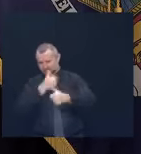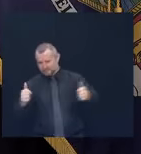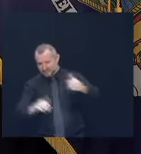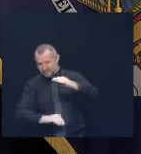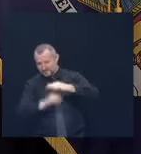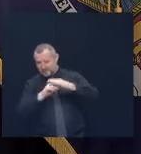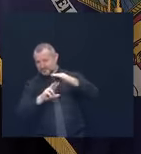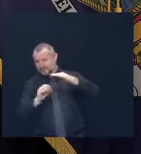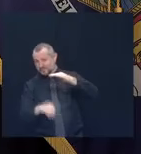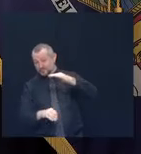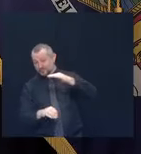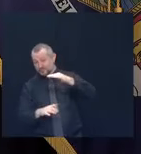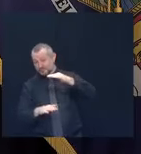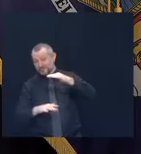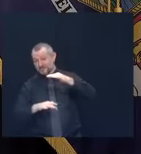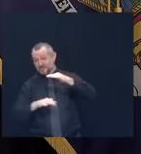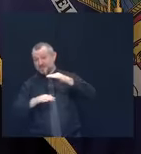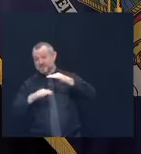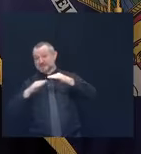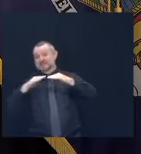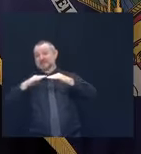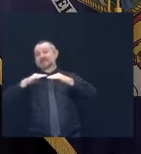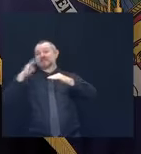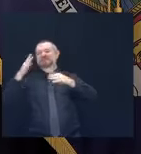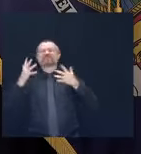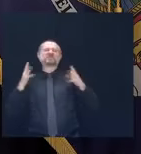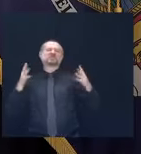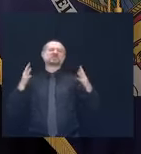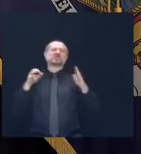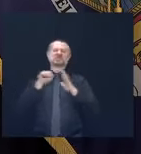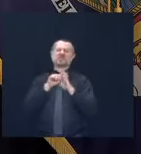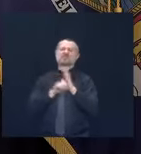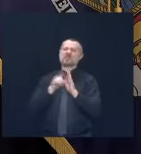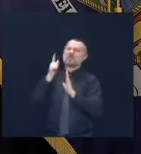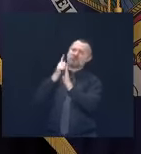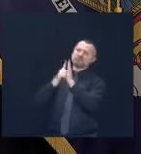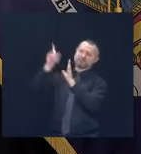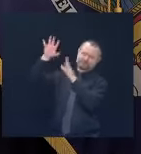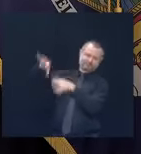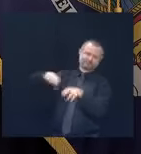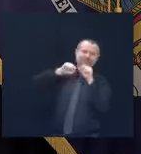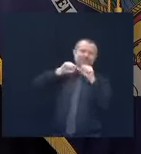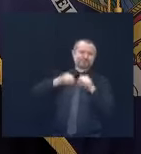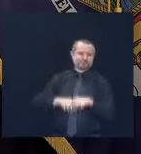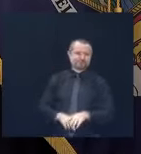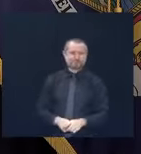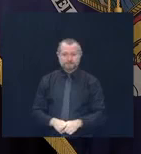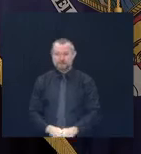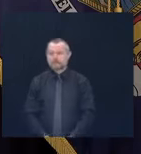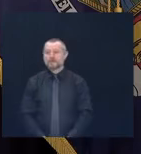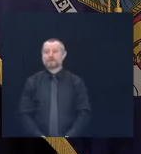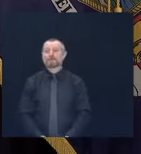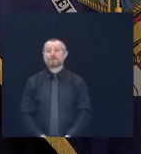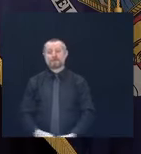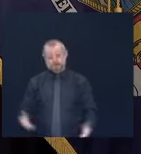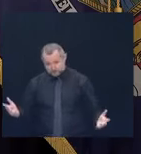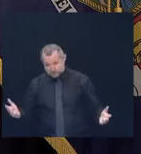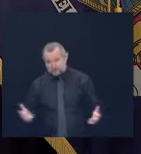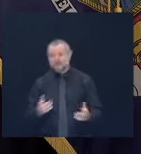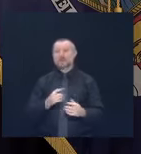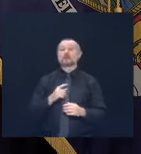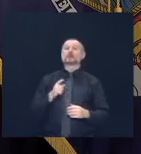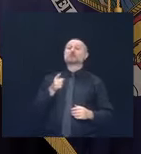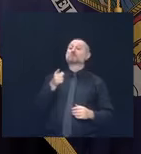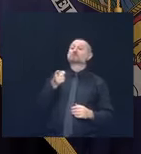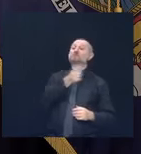3, then the state law is going to govern, period. Now, you have school districts all across